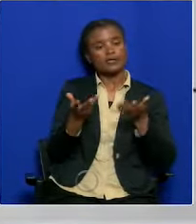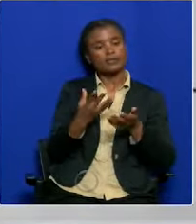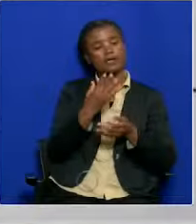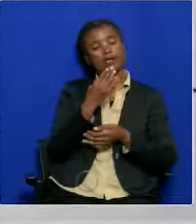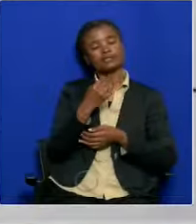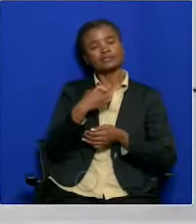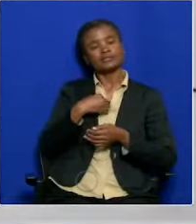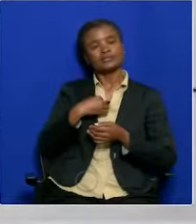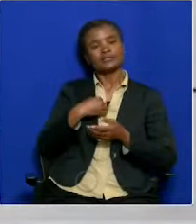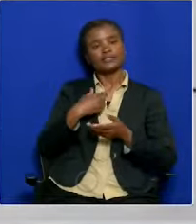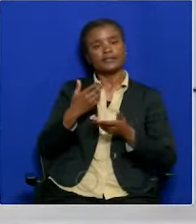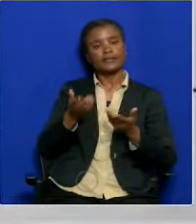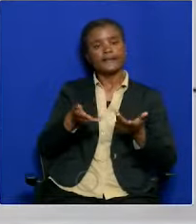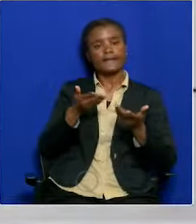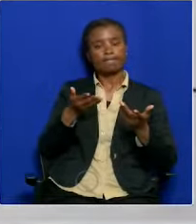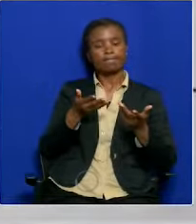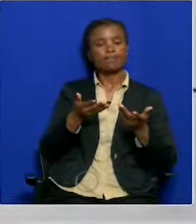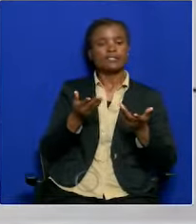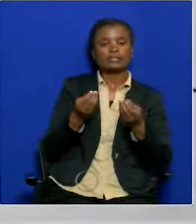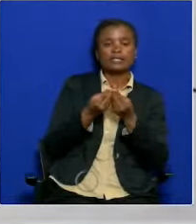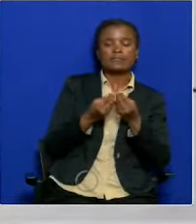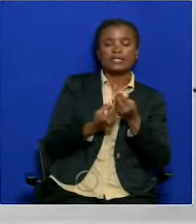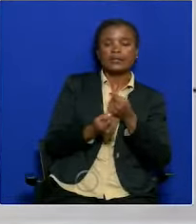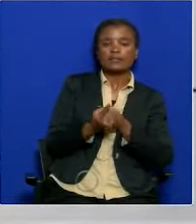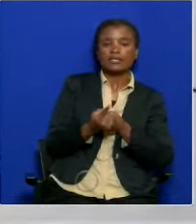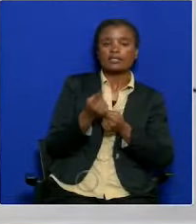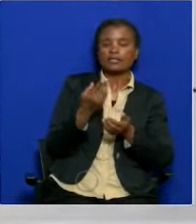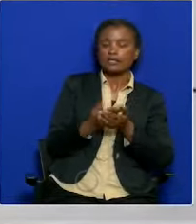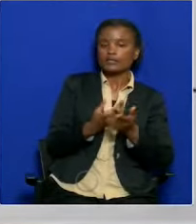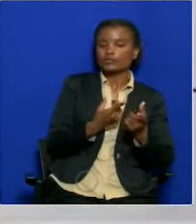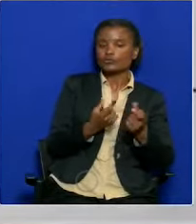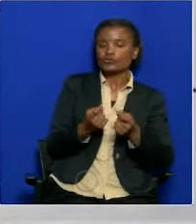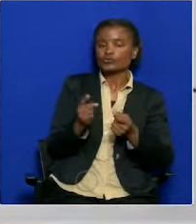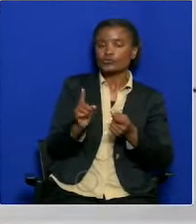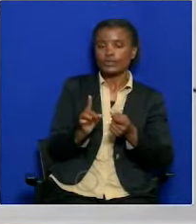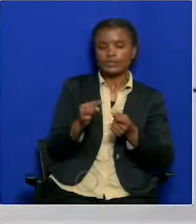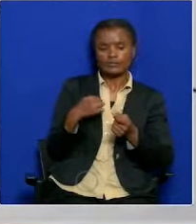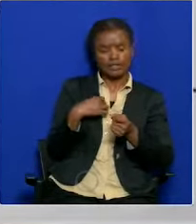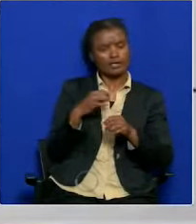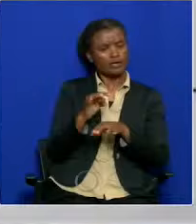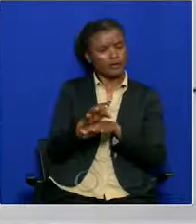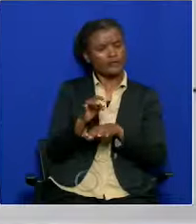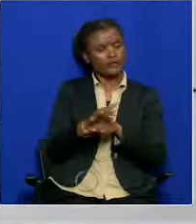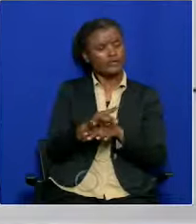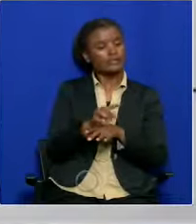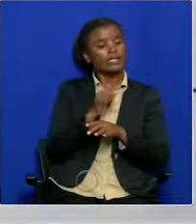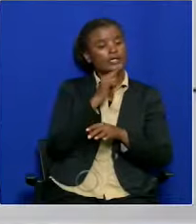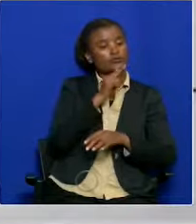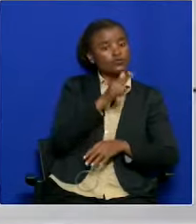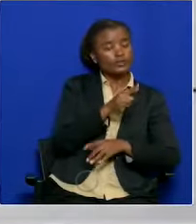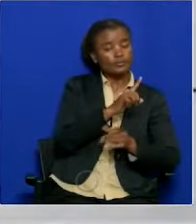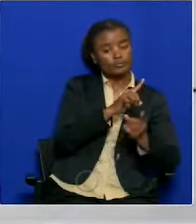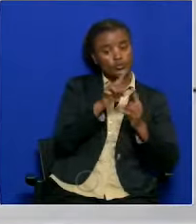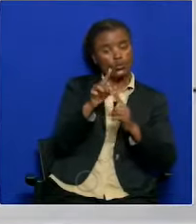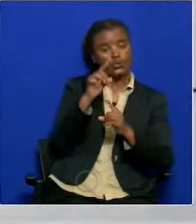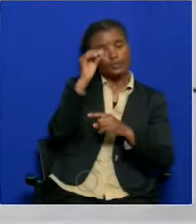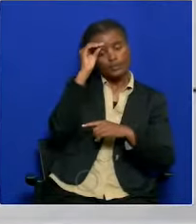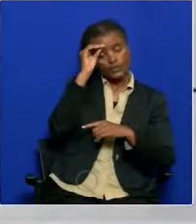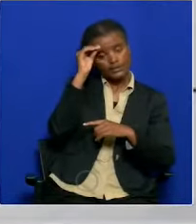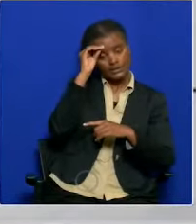this kind of a thing. And then I advise that you can go to the police station and open a case. Then we can do